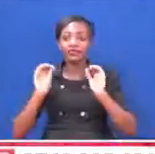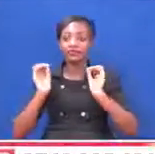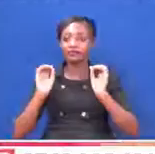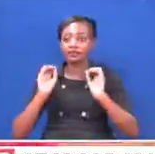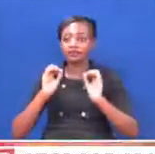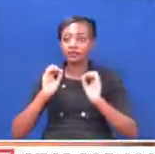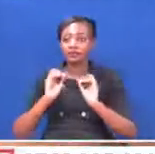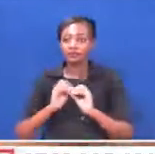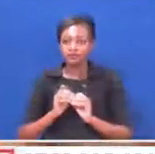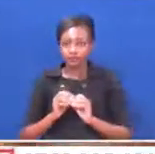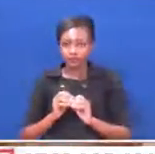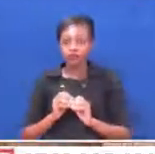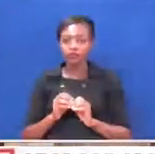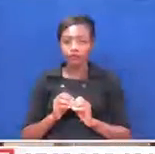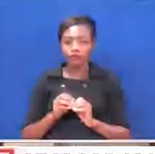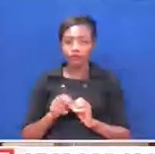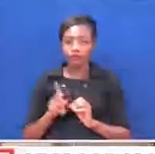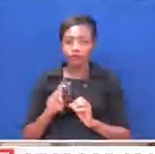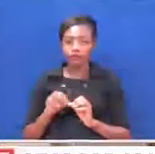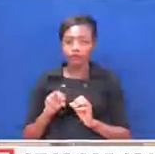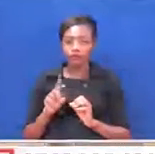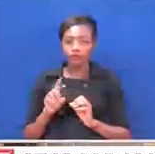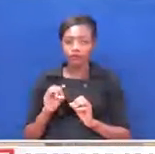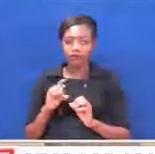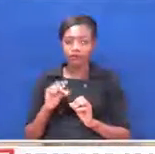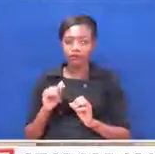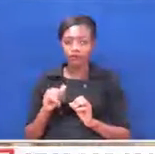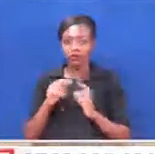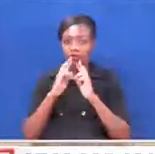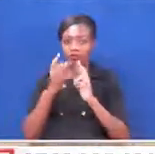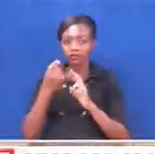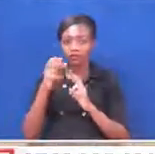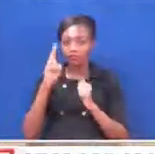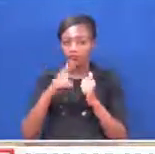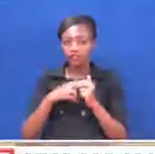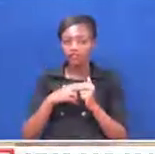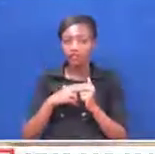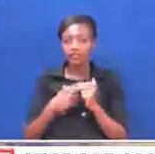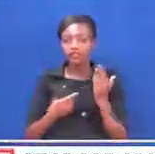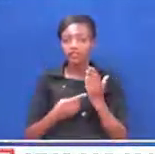madukani. Nicholas Ndiga, TV 47. Voi Taita Taveta.